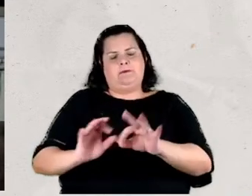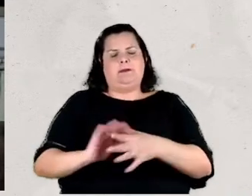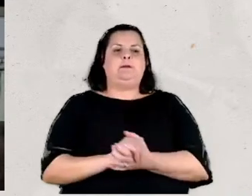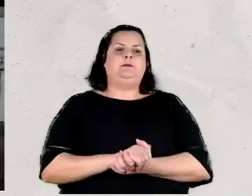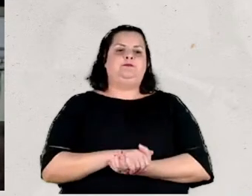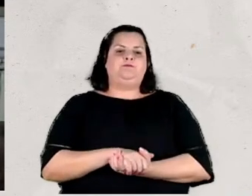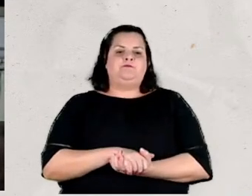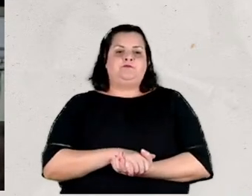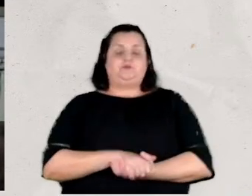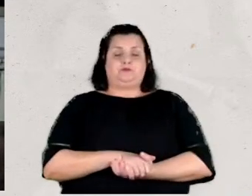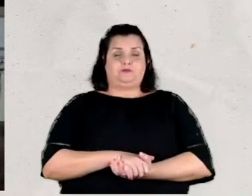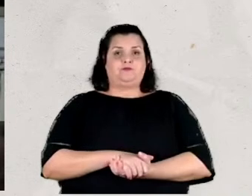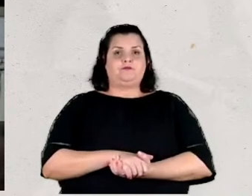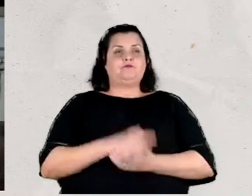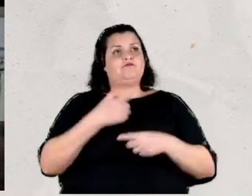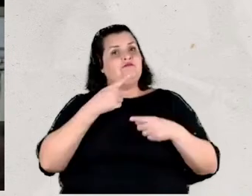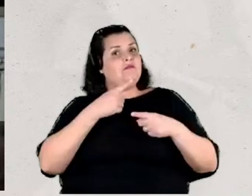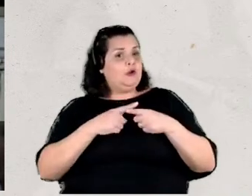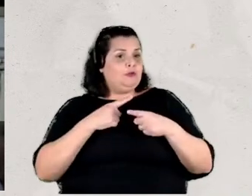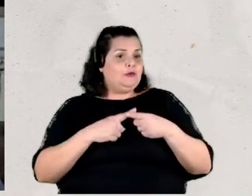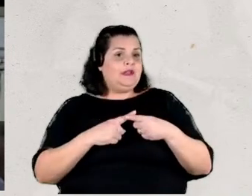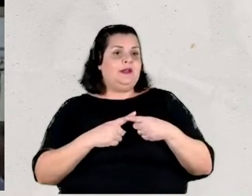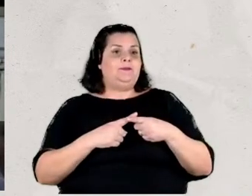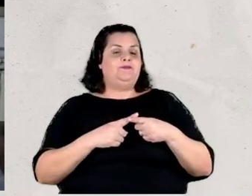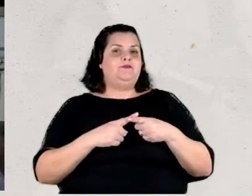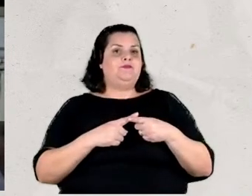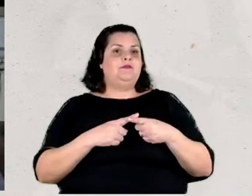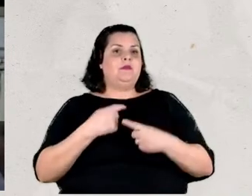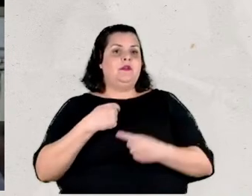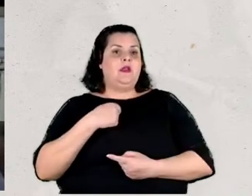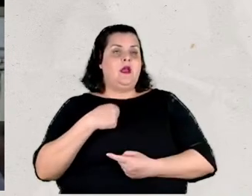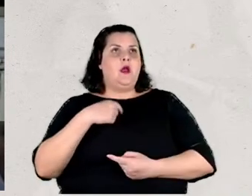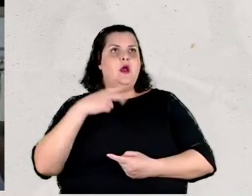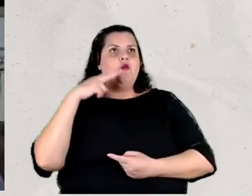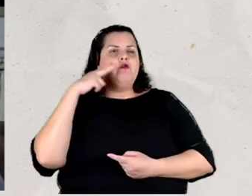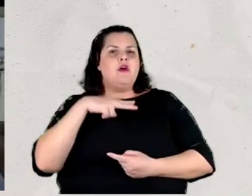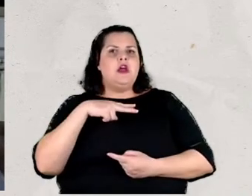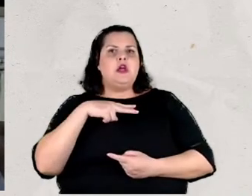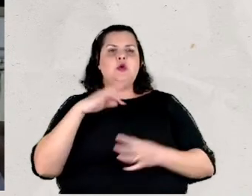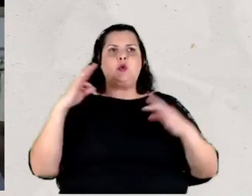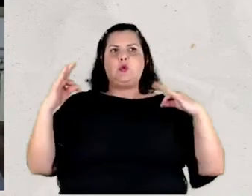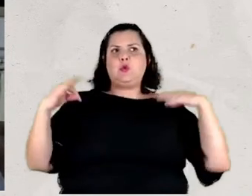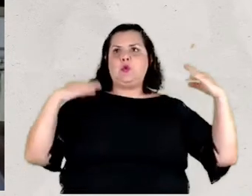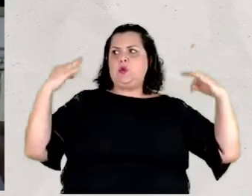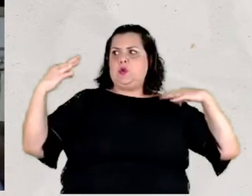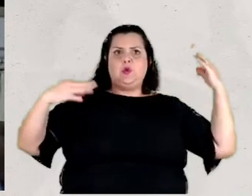It's amazing. We didn't have that. Now there are plenty. So